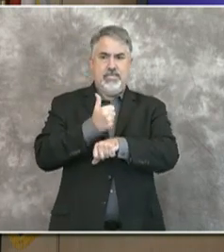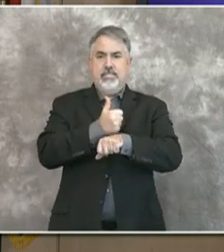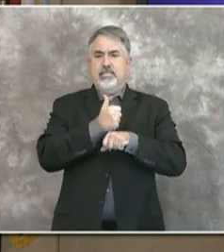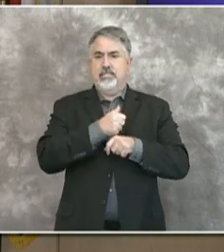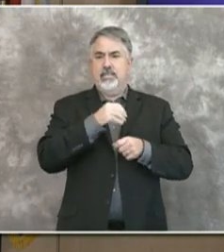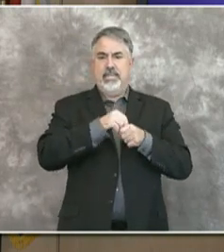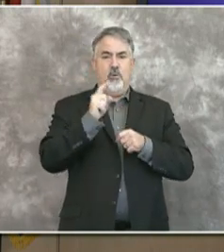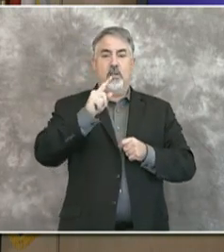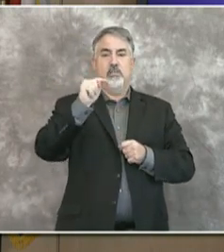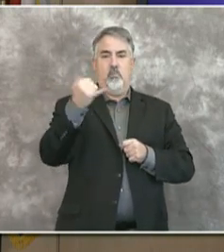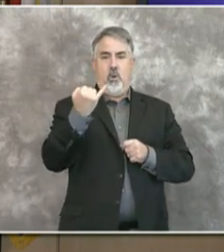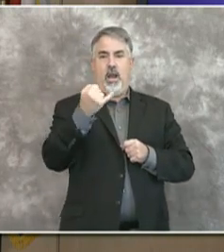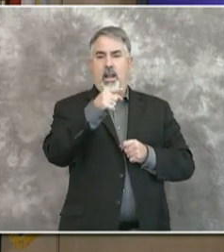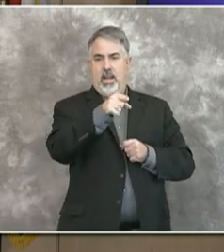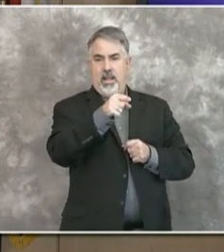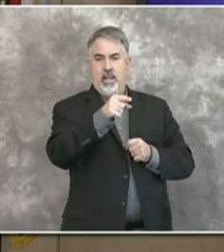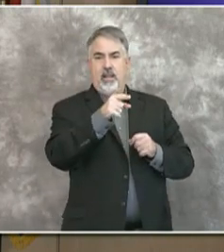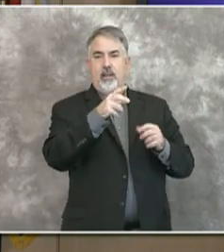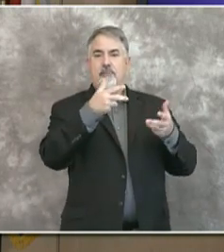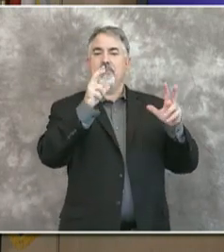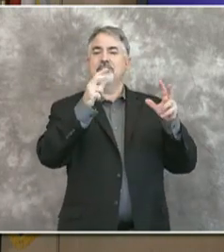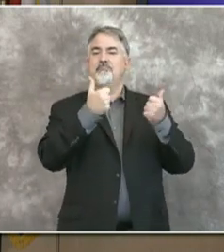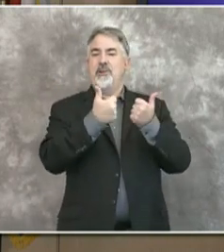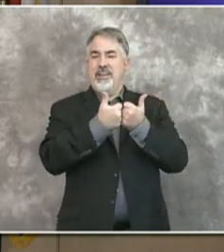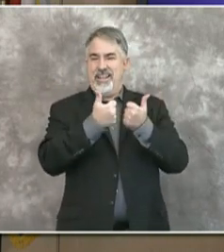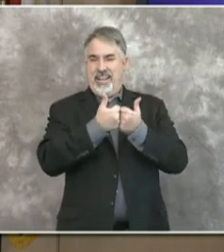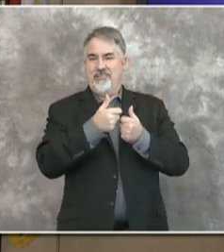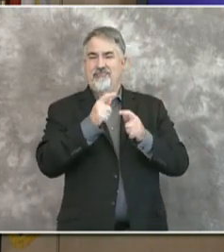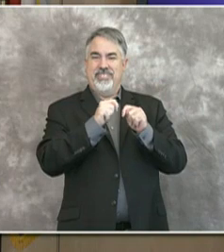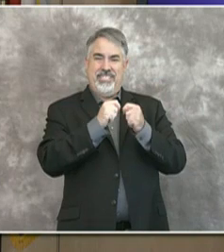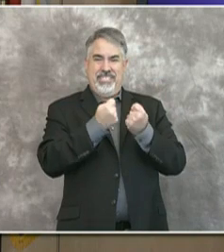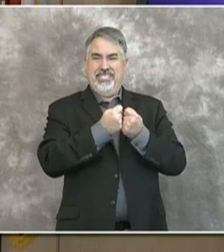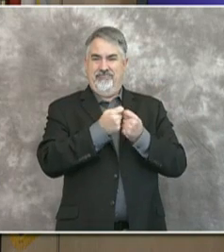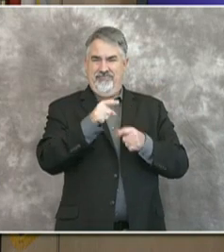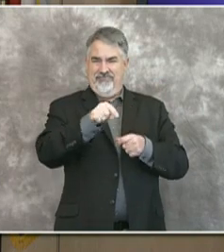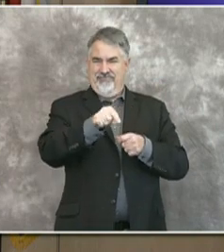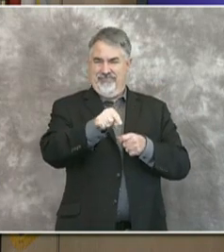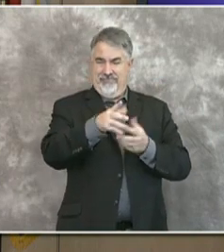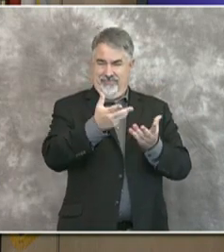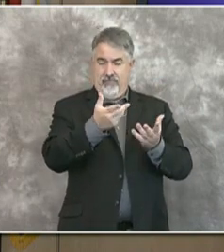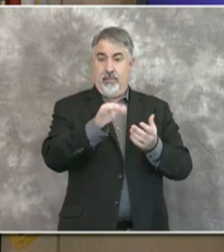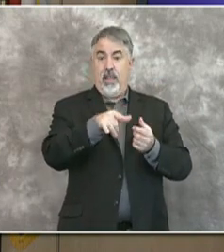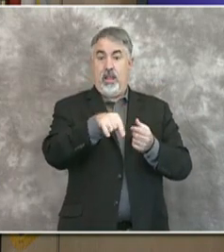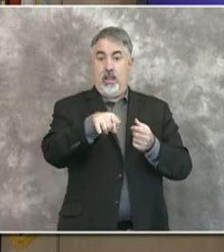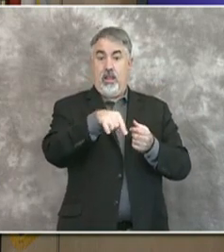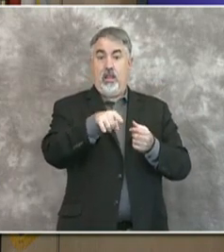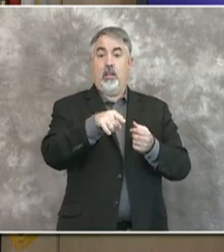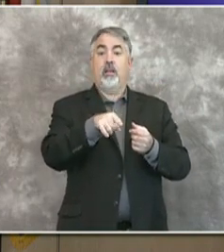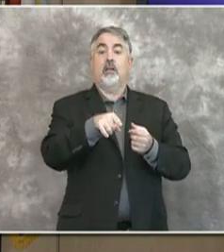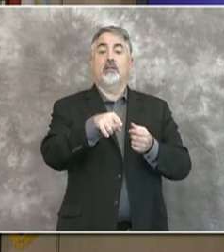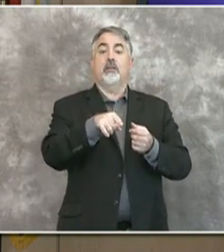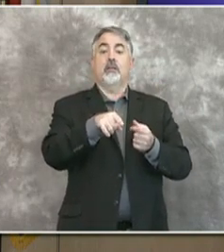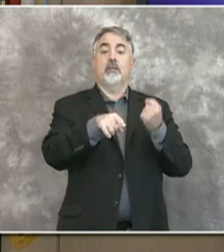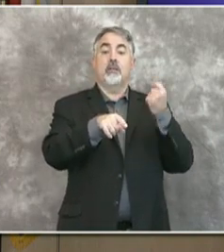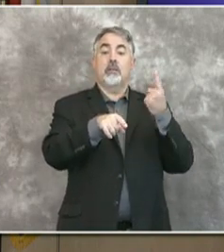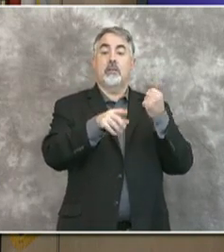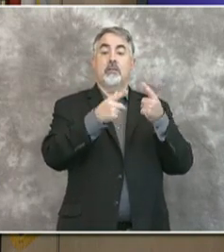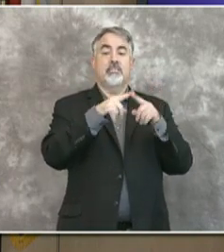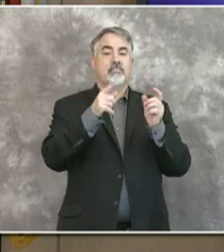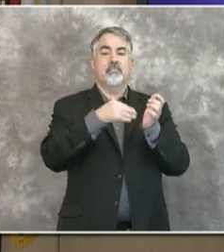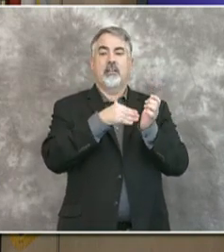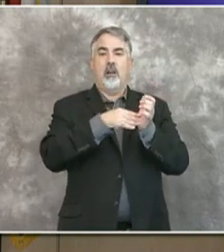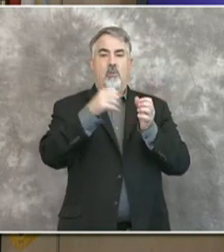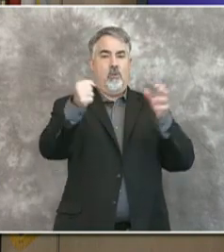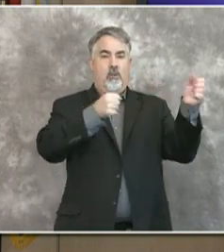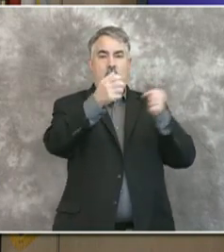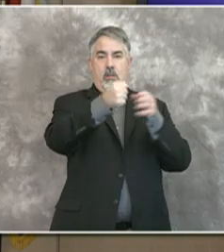the Tijuana Zonkees basketball team. The team is composed mainly of doctors from throughout Mexico, and this field hospital will